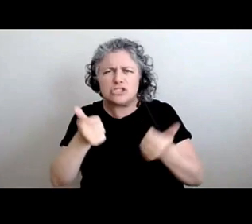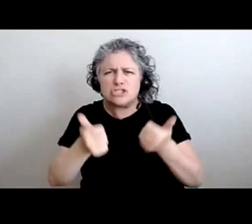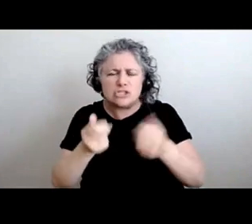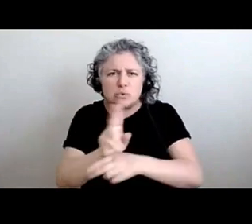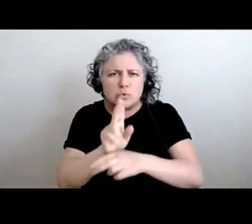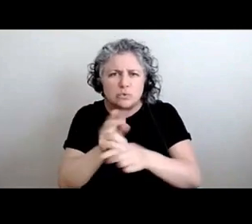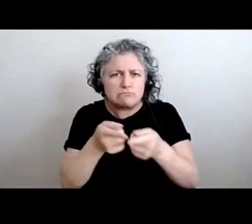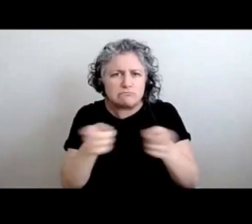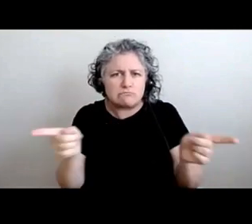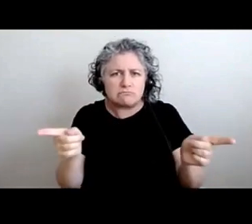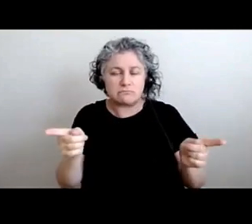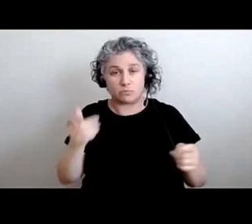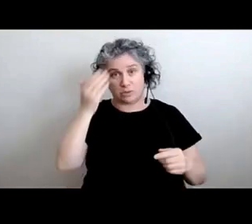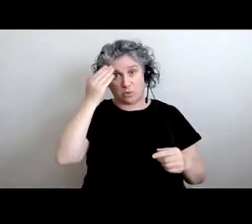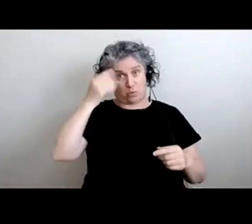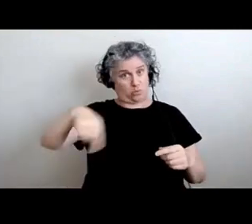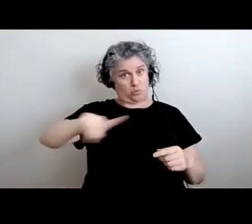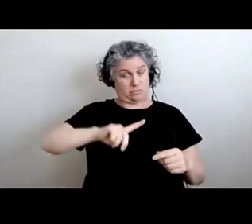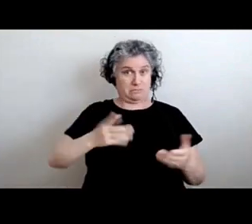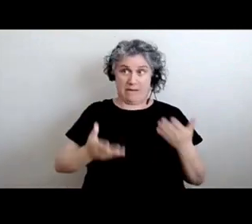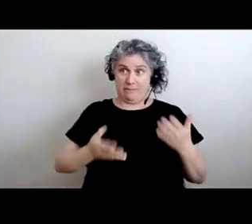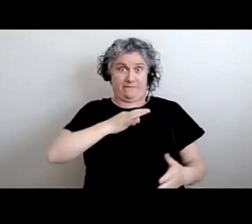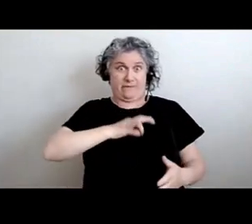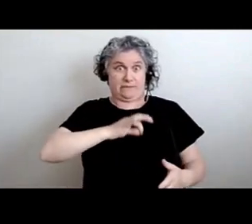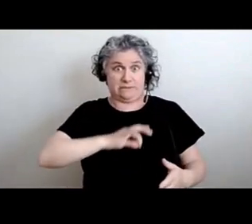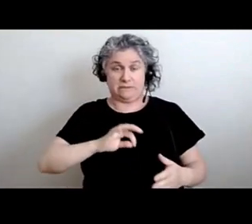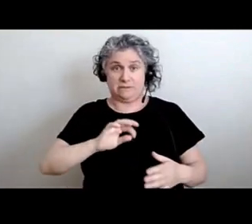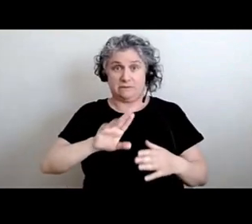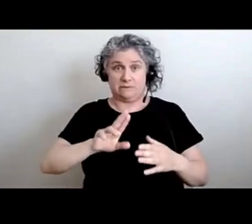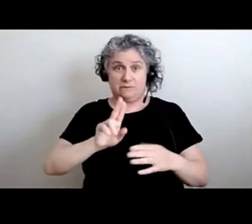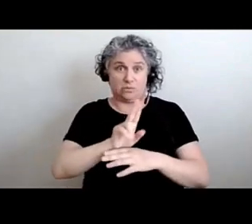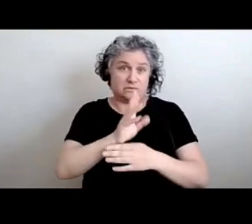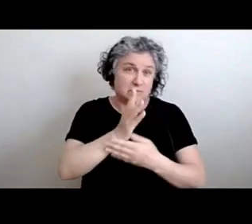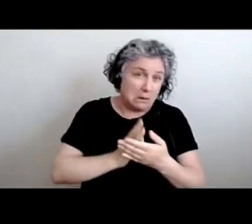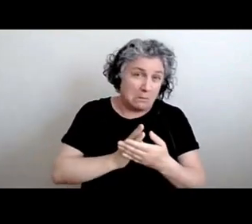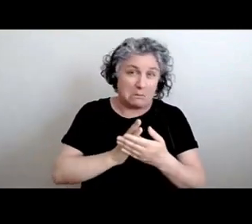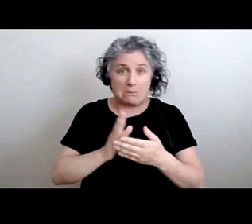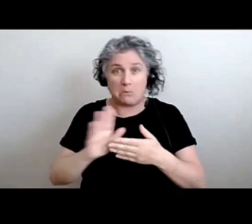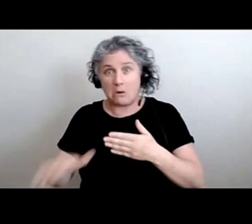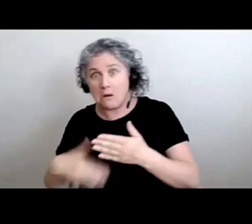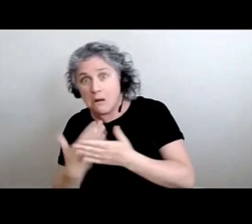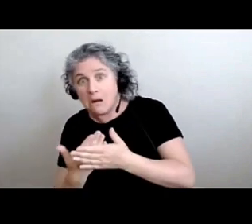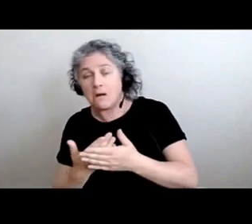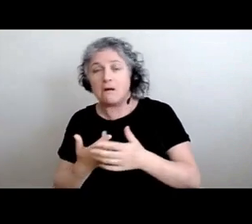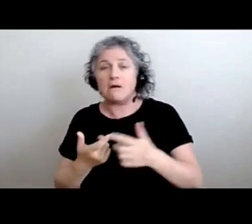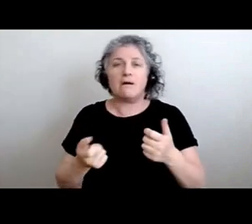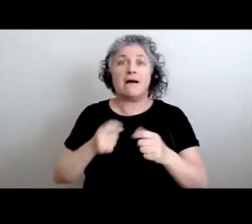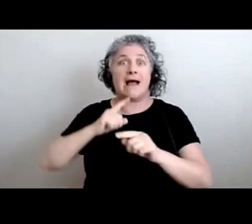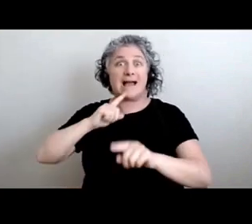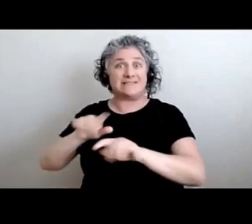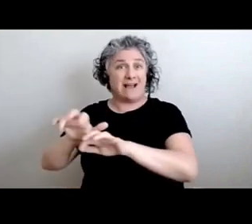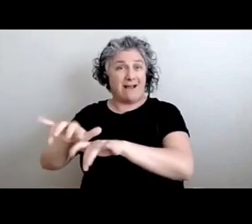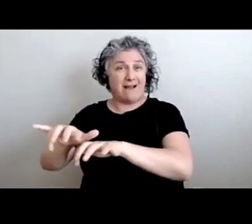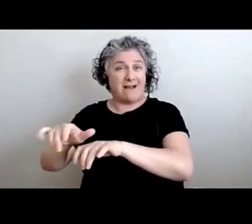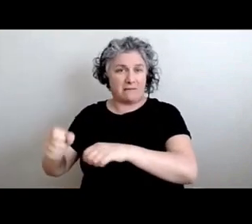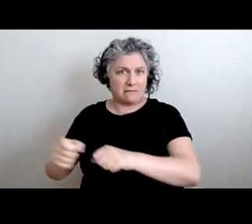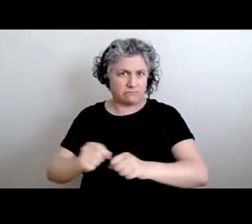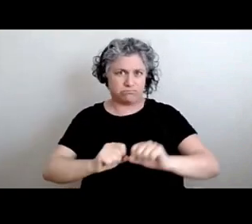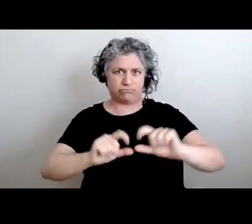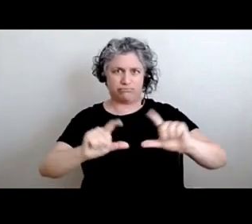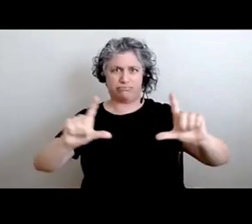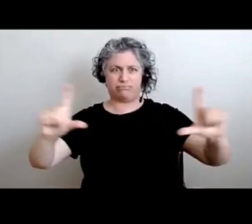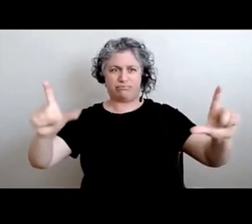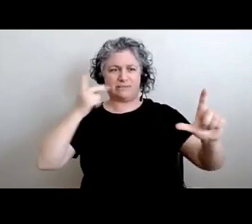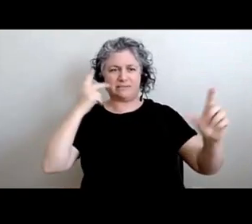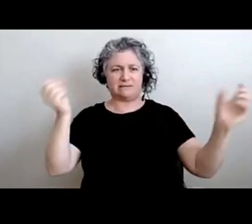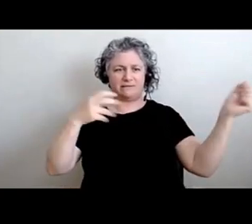using, or you may be using them all. So feel free to just respond. The answer will be popping up on the screen. We're going to get a bit of a